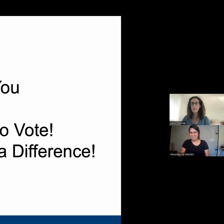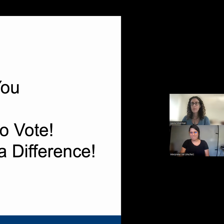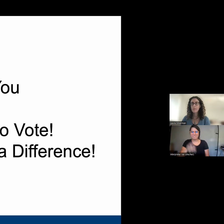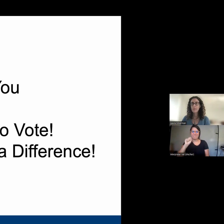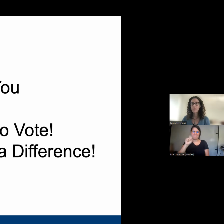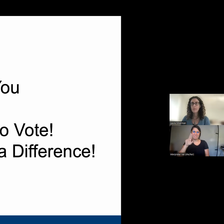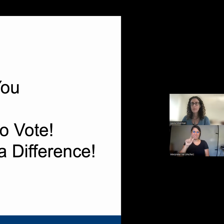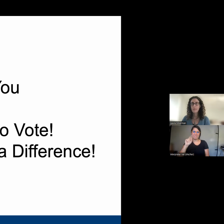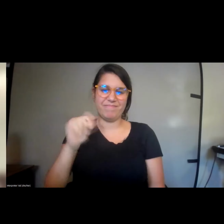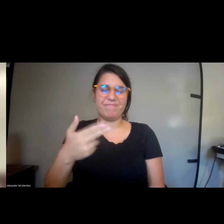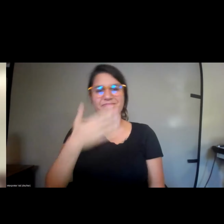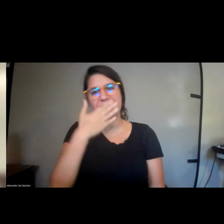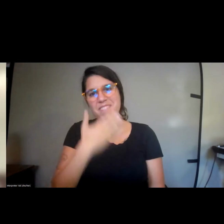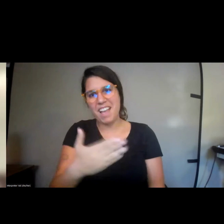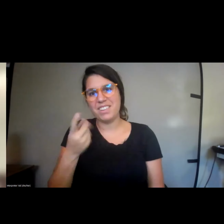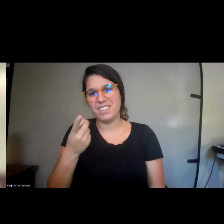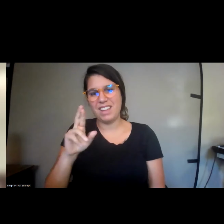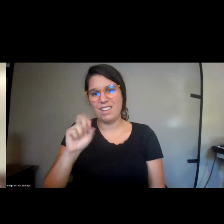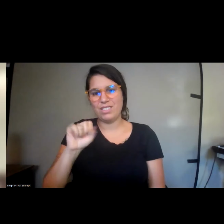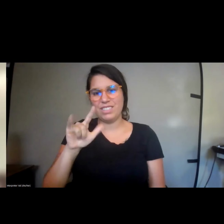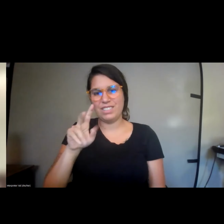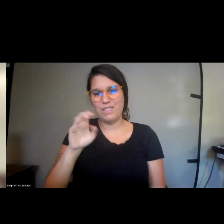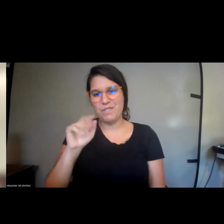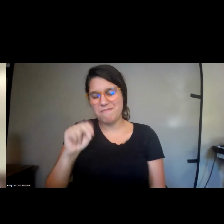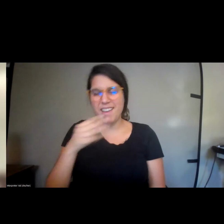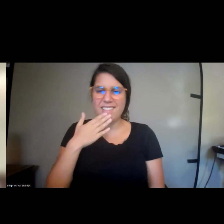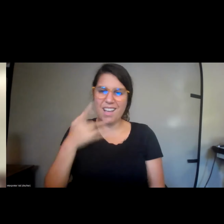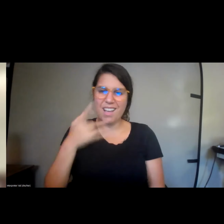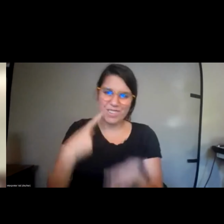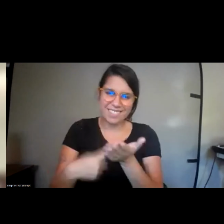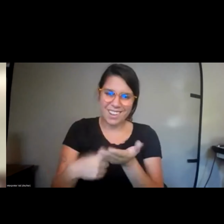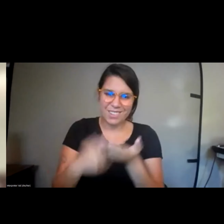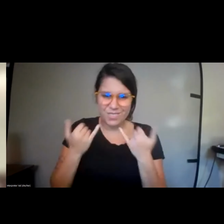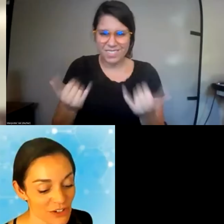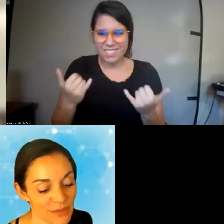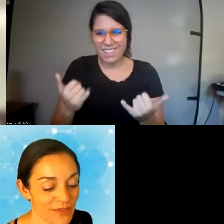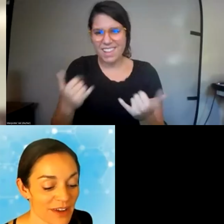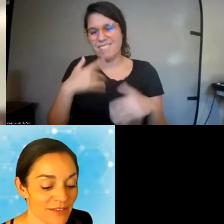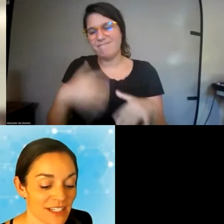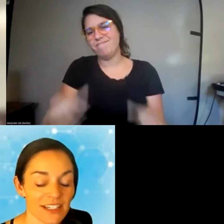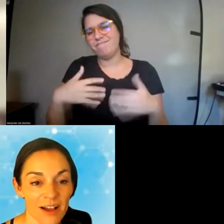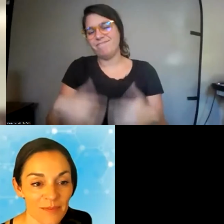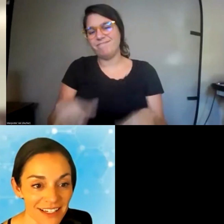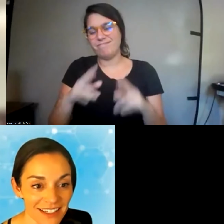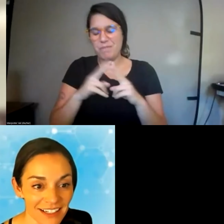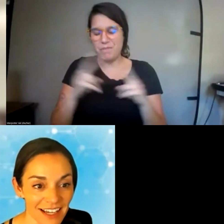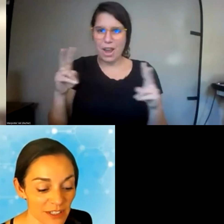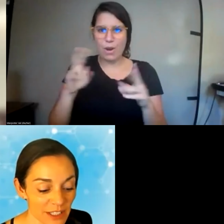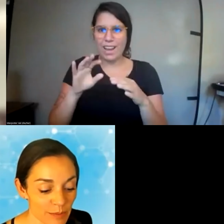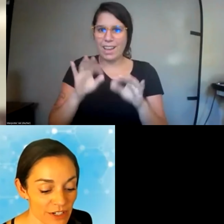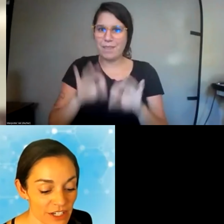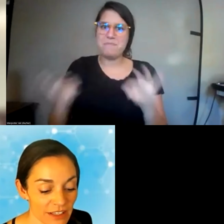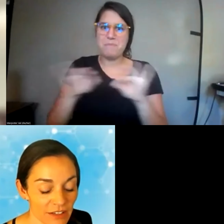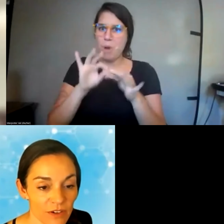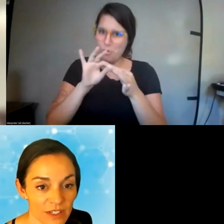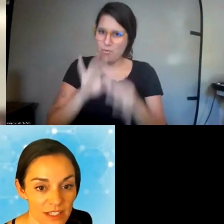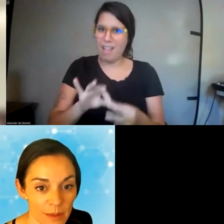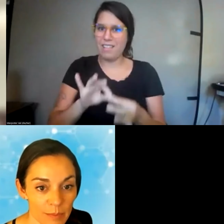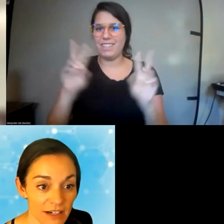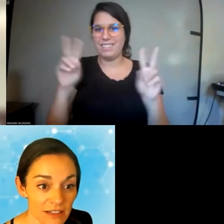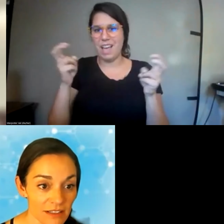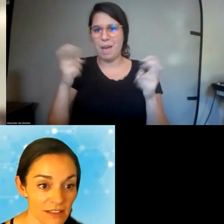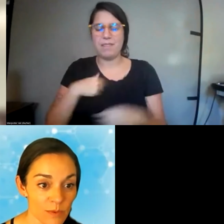Dr. Silverman, thank you for this discussion today. Again, this was such an extremely relevant topic, and I really appreciate the